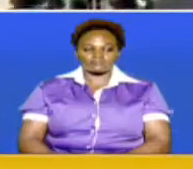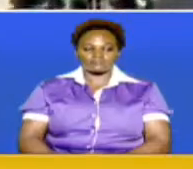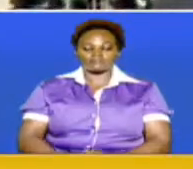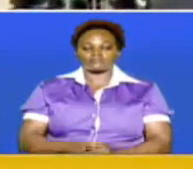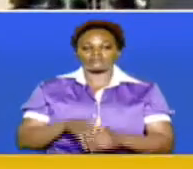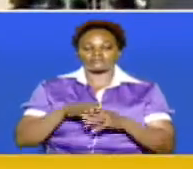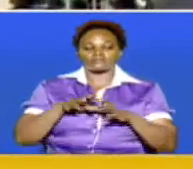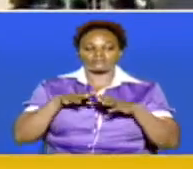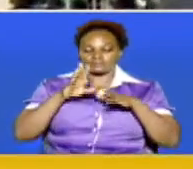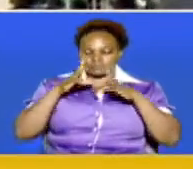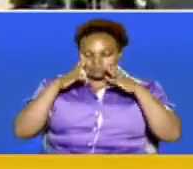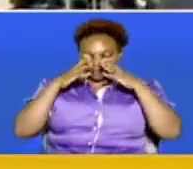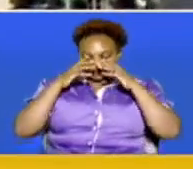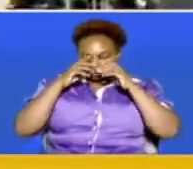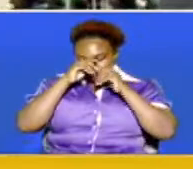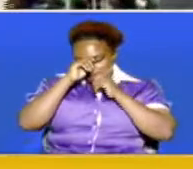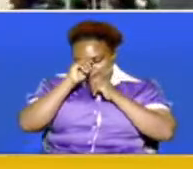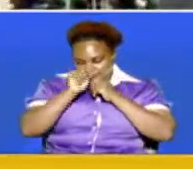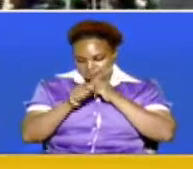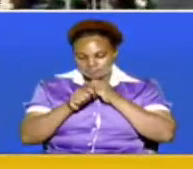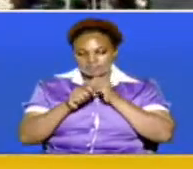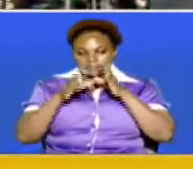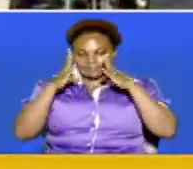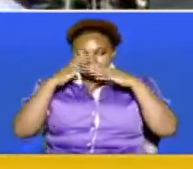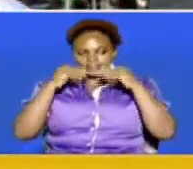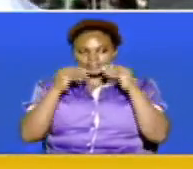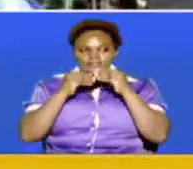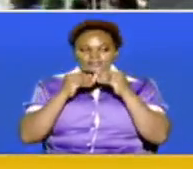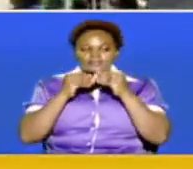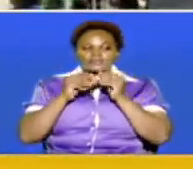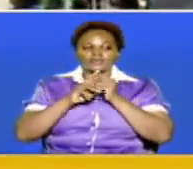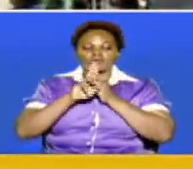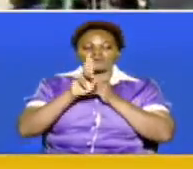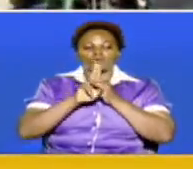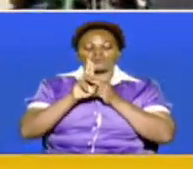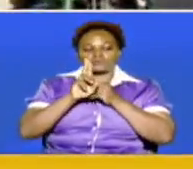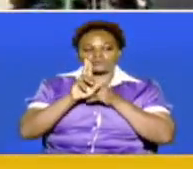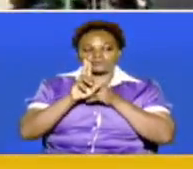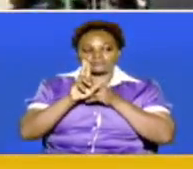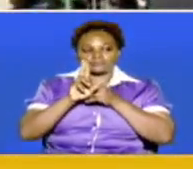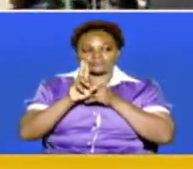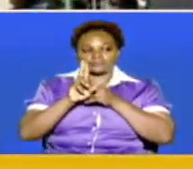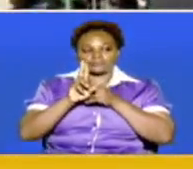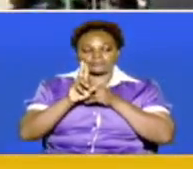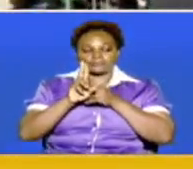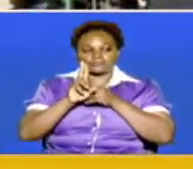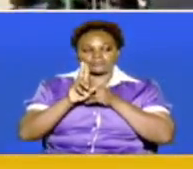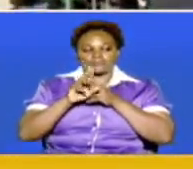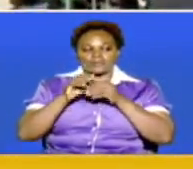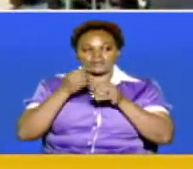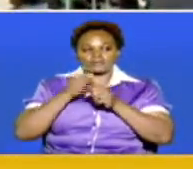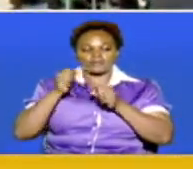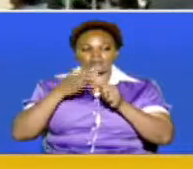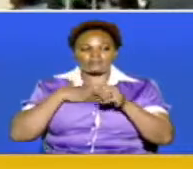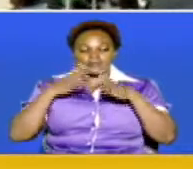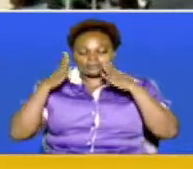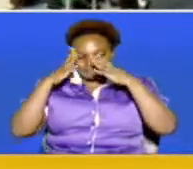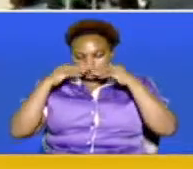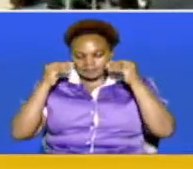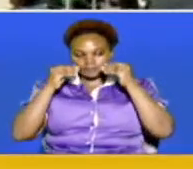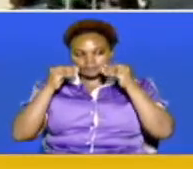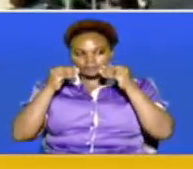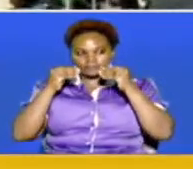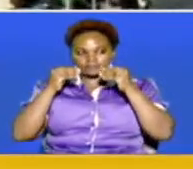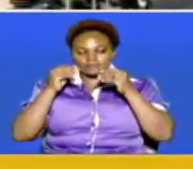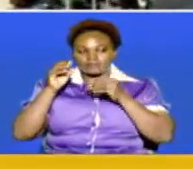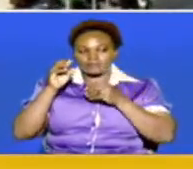Your Excellency, President Uhuru Kenyatta, on behalf of my President,